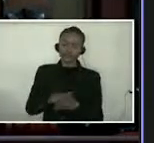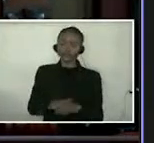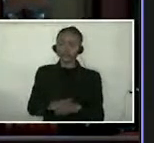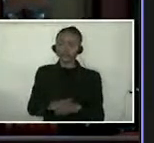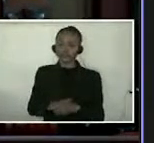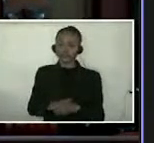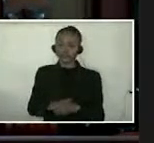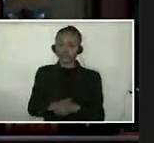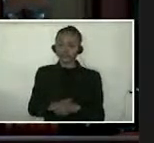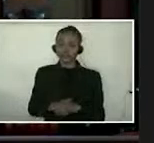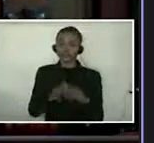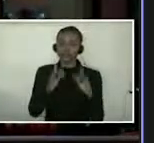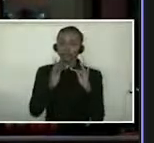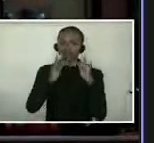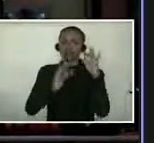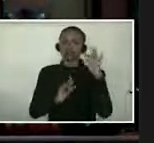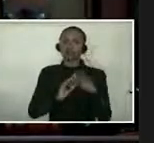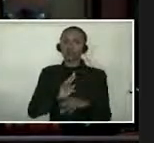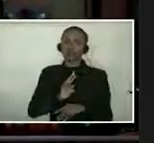on